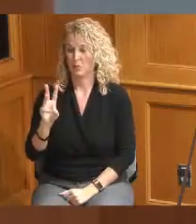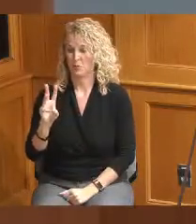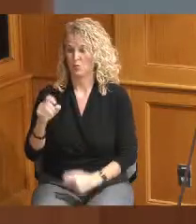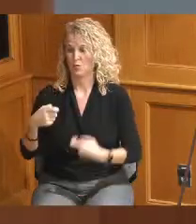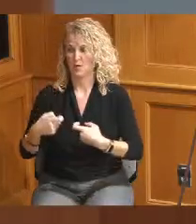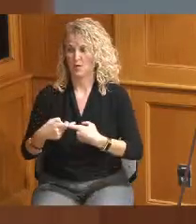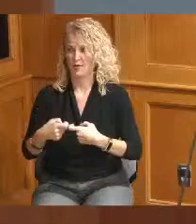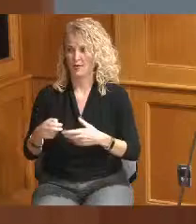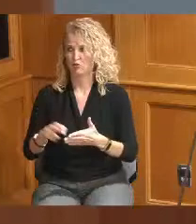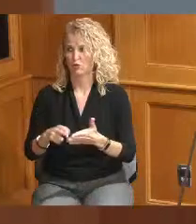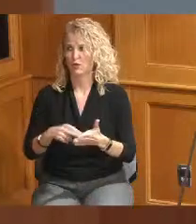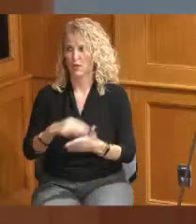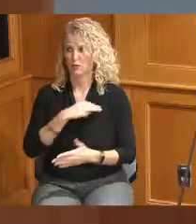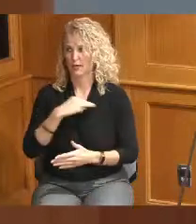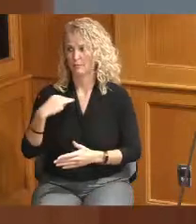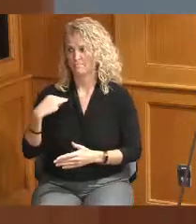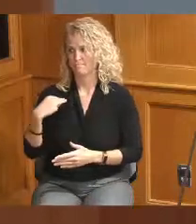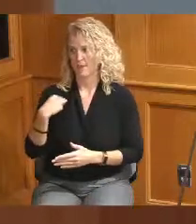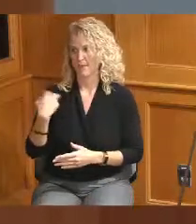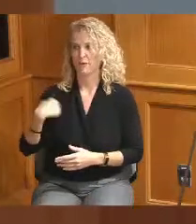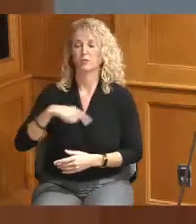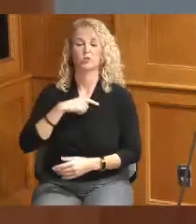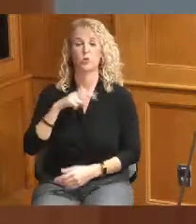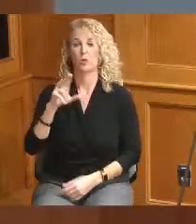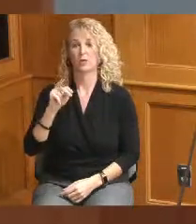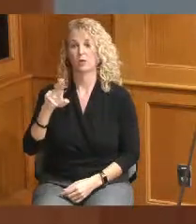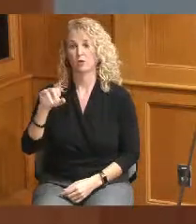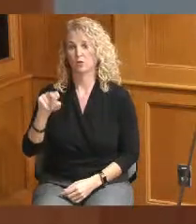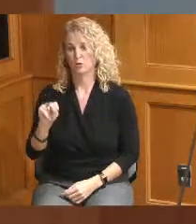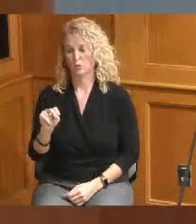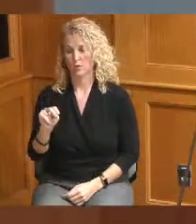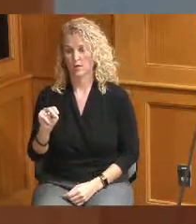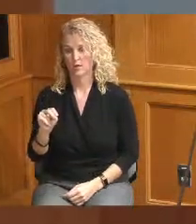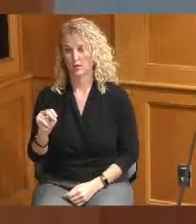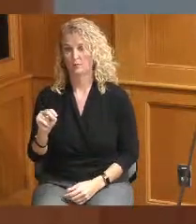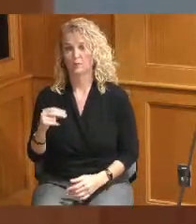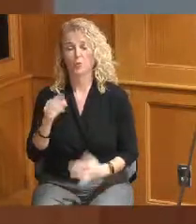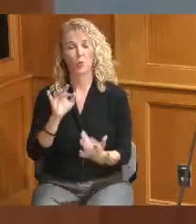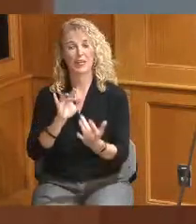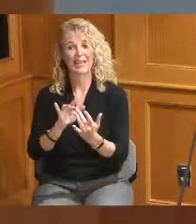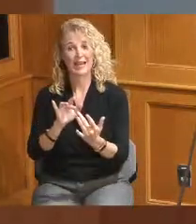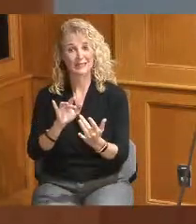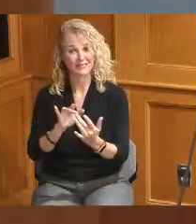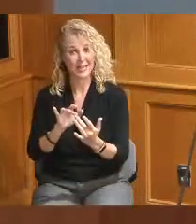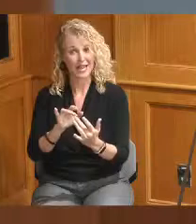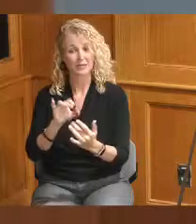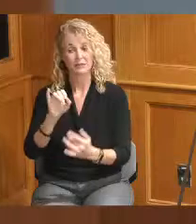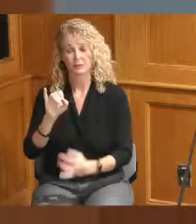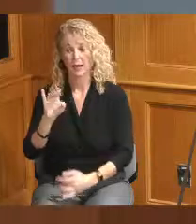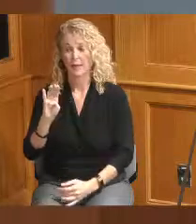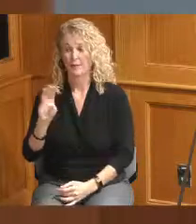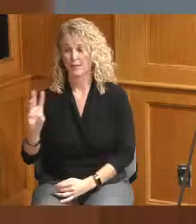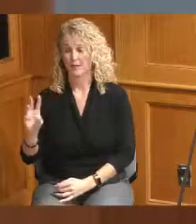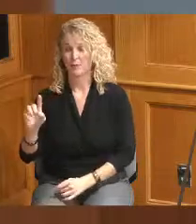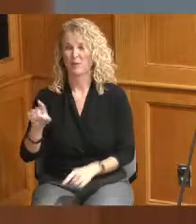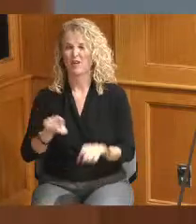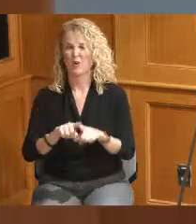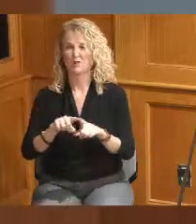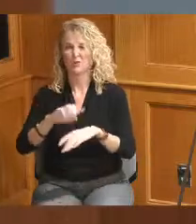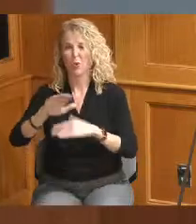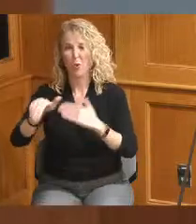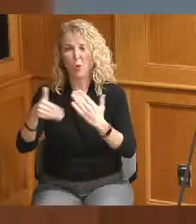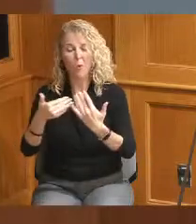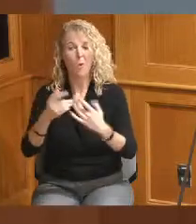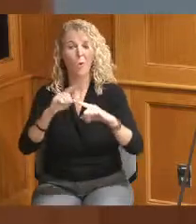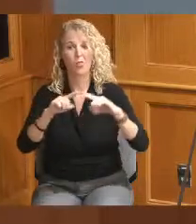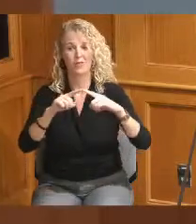contractor member. So we're a union shop, and we contact not only IBEW, but all of the major